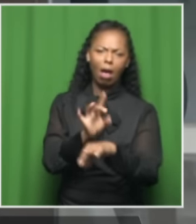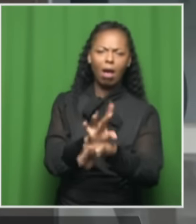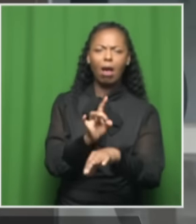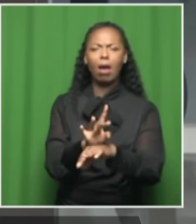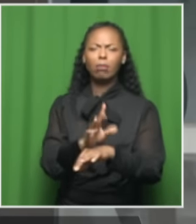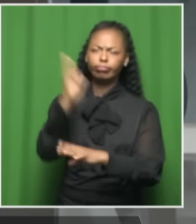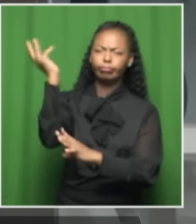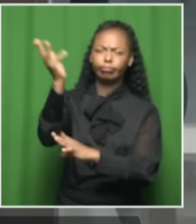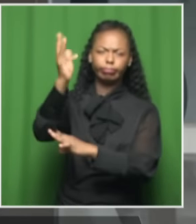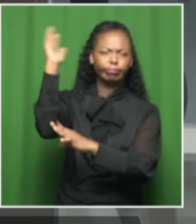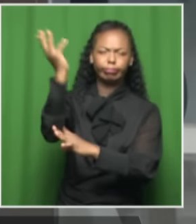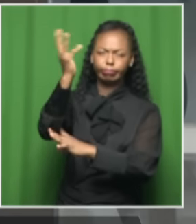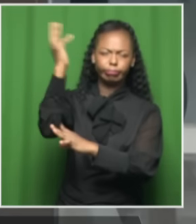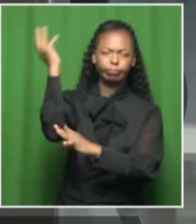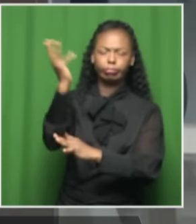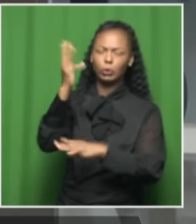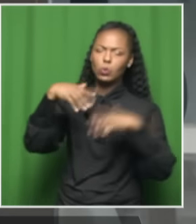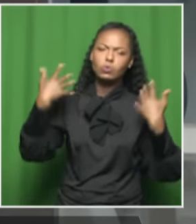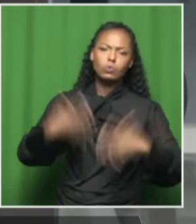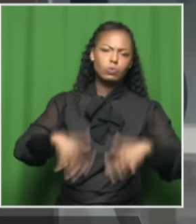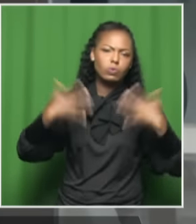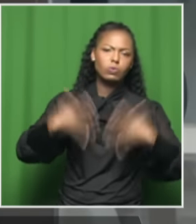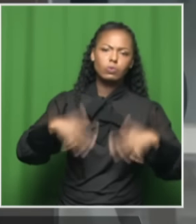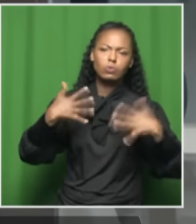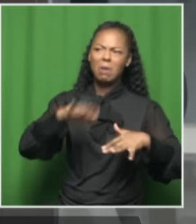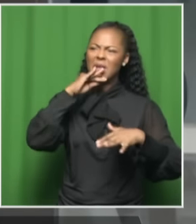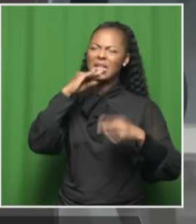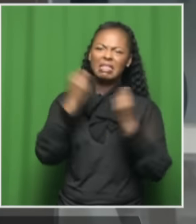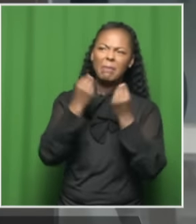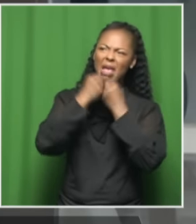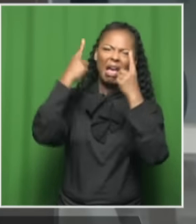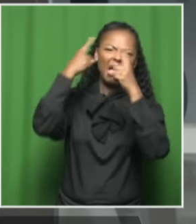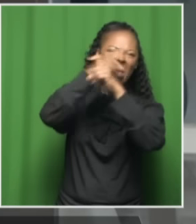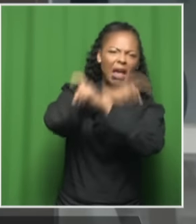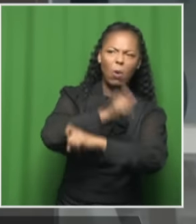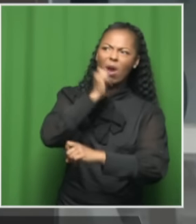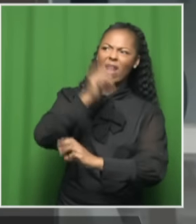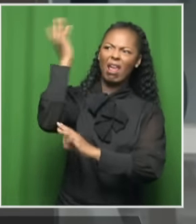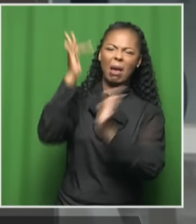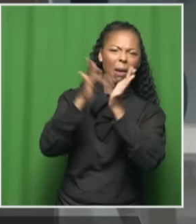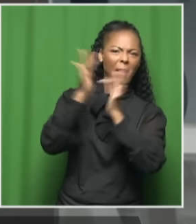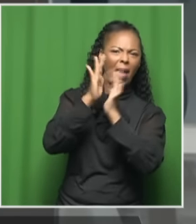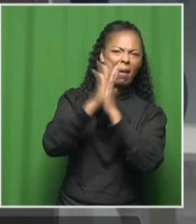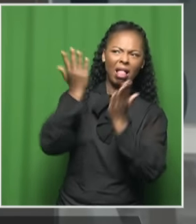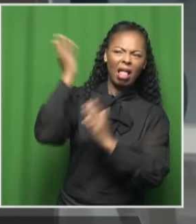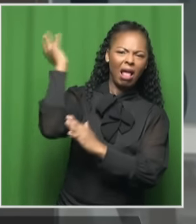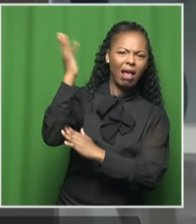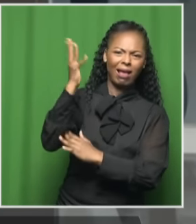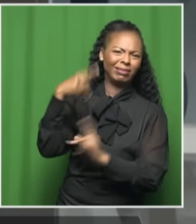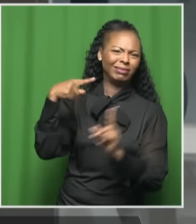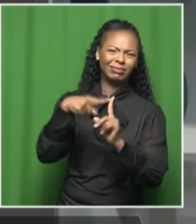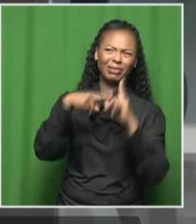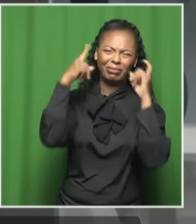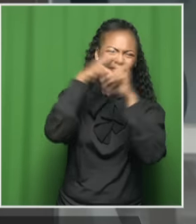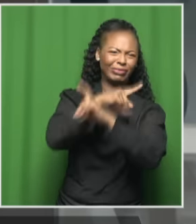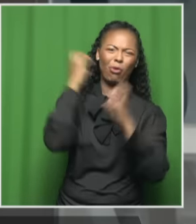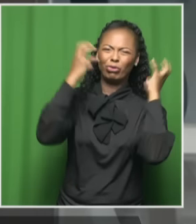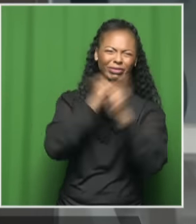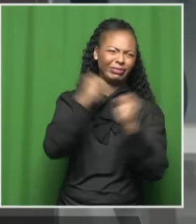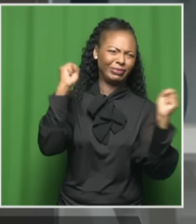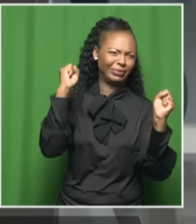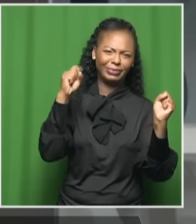delivered his sermon in its simplicity. There was nothing complicated about his sermons, and he was relatable. If you listen to Pastor Ray